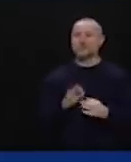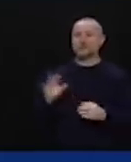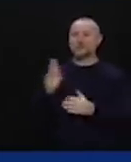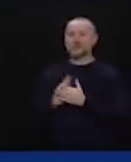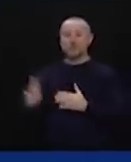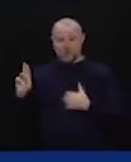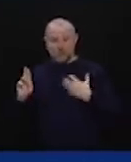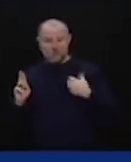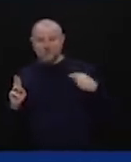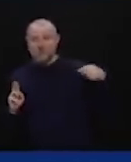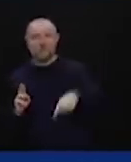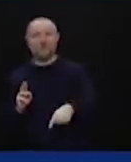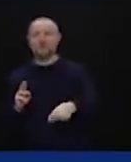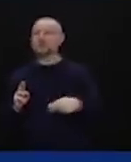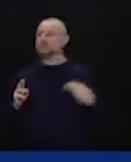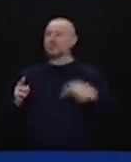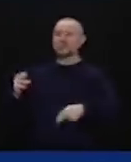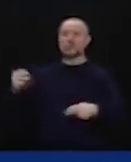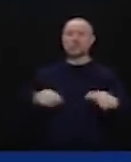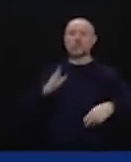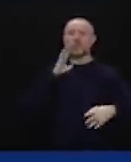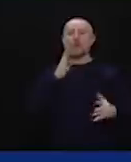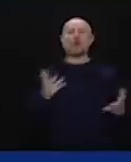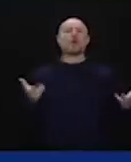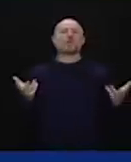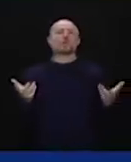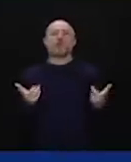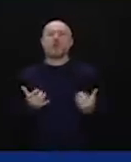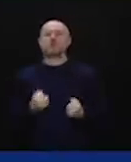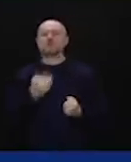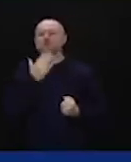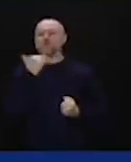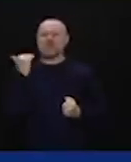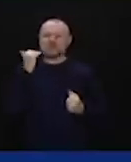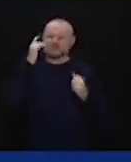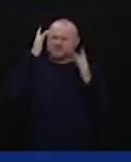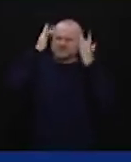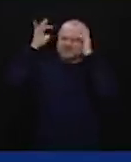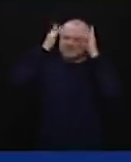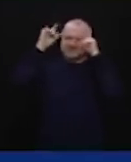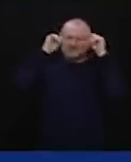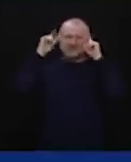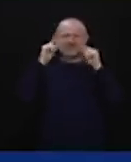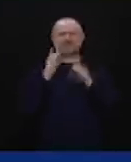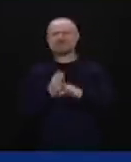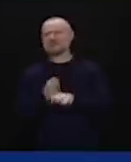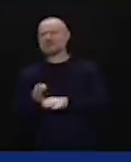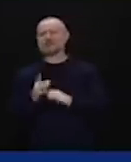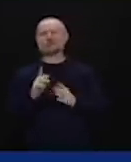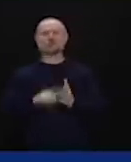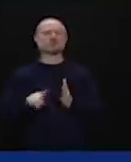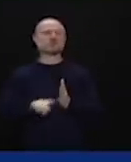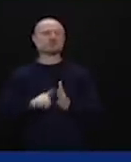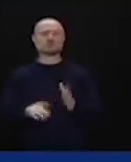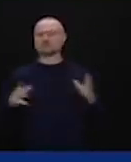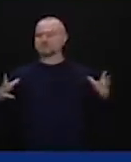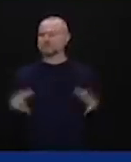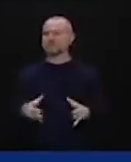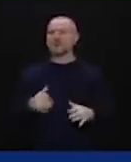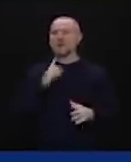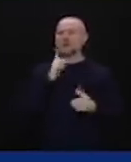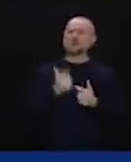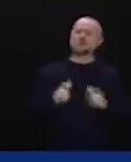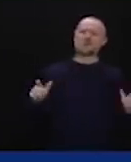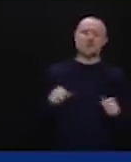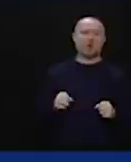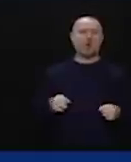like a magnet attracting the best and the brightest in semiconductor research. So it's a huge, huge opportunity, one of the